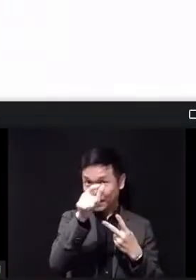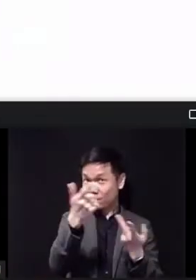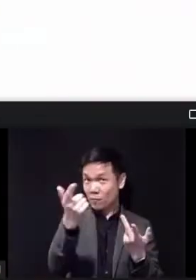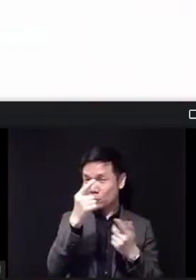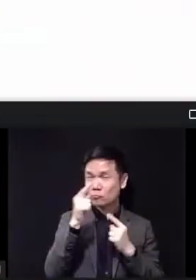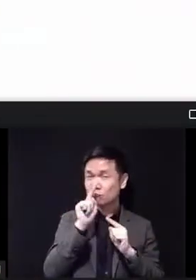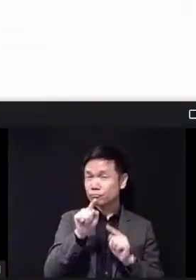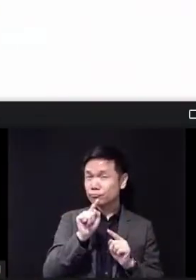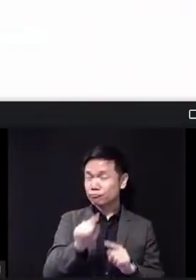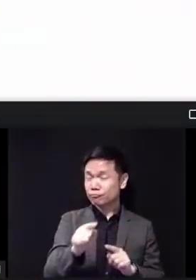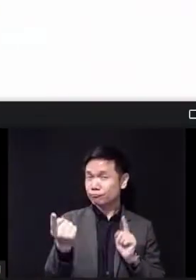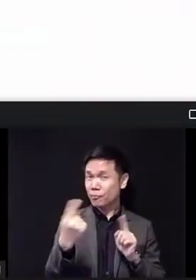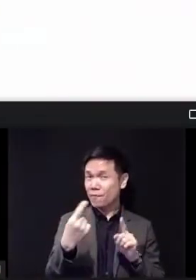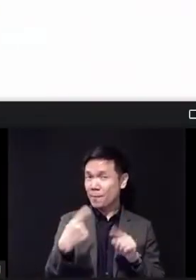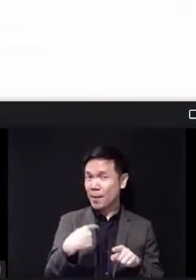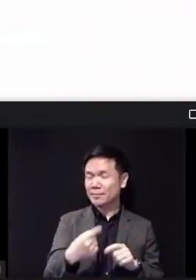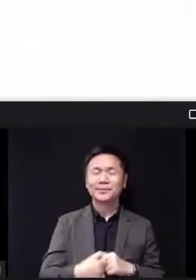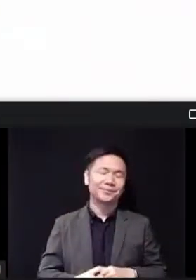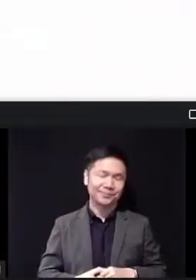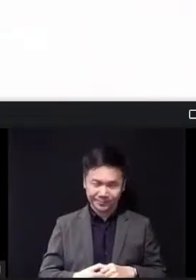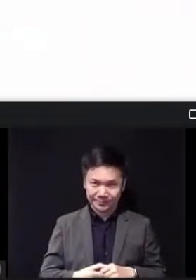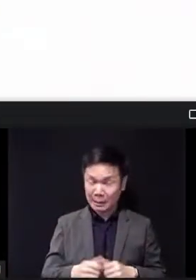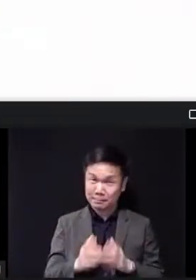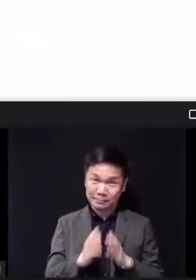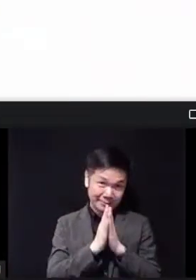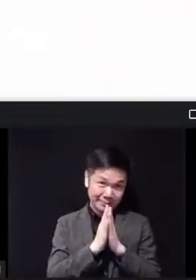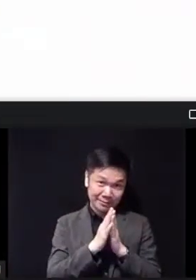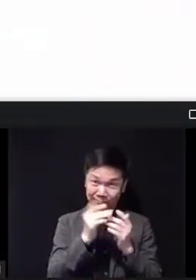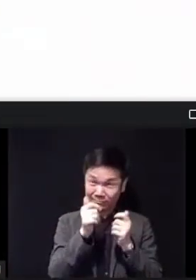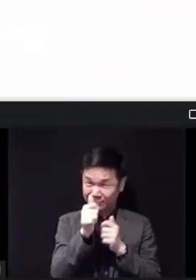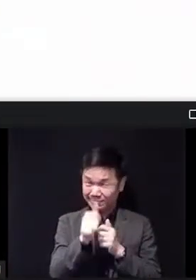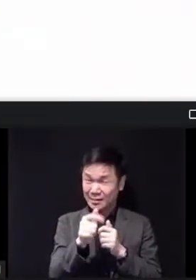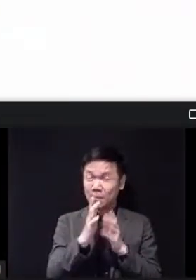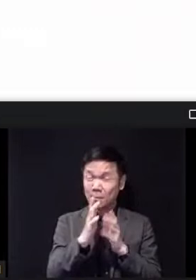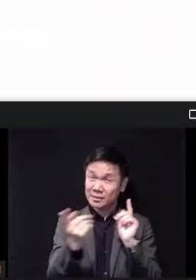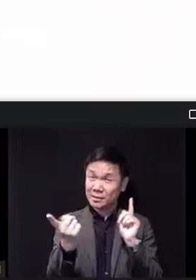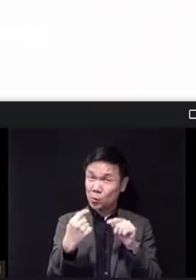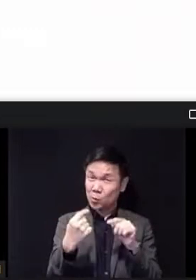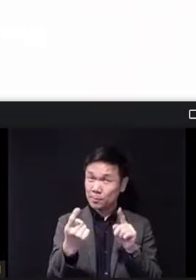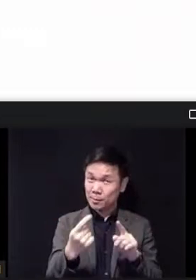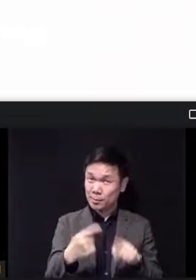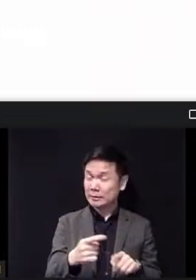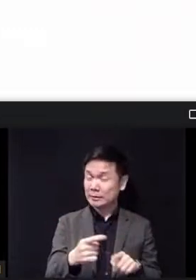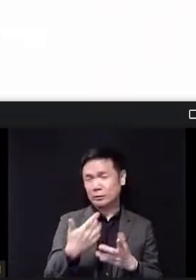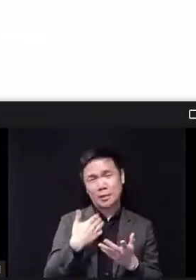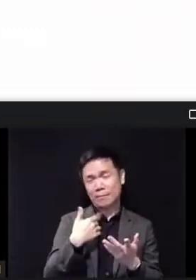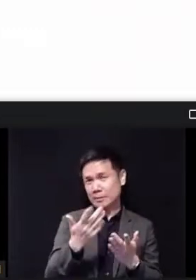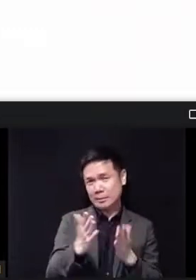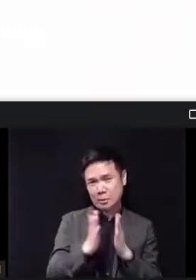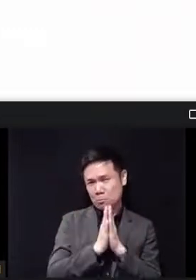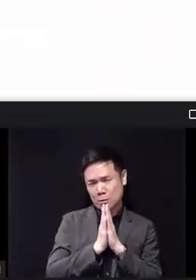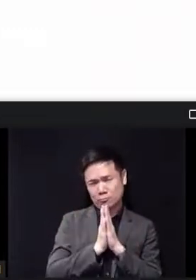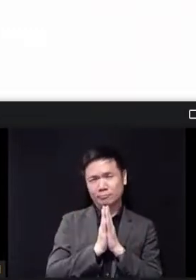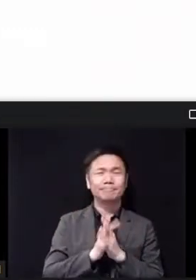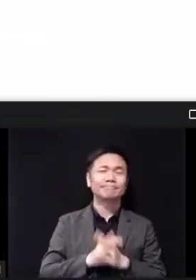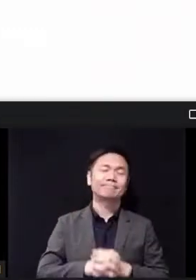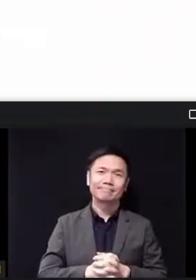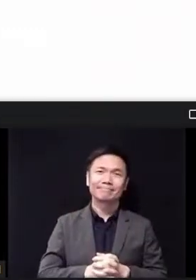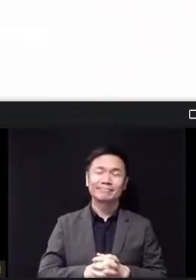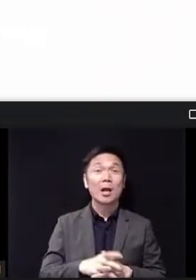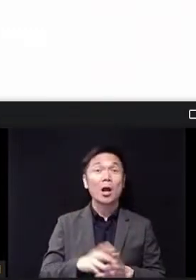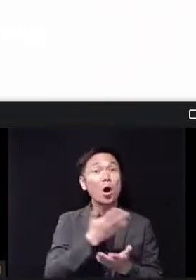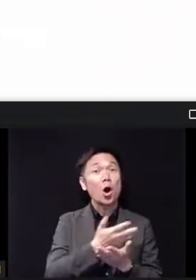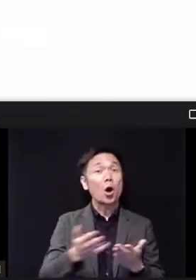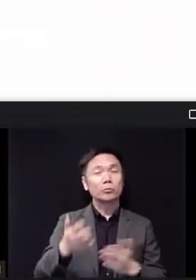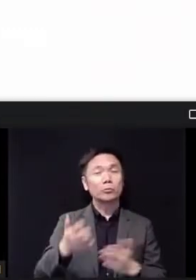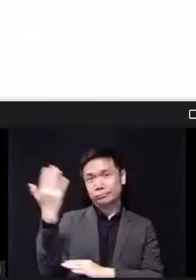screens, and I strongly encourage and invite all of you to please complete the evaluation. It is very important to us. All statements